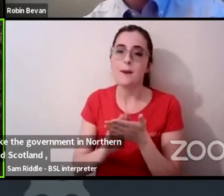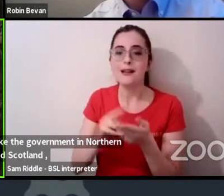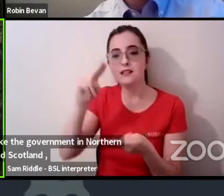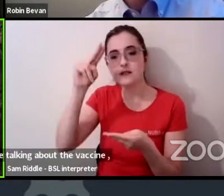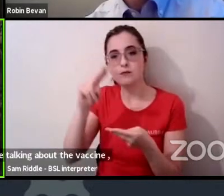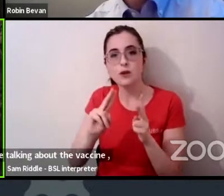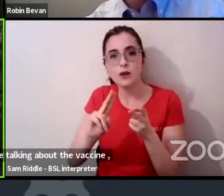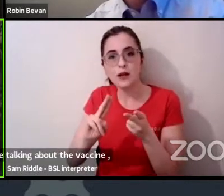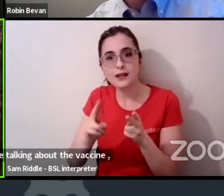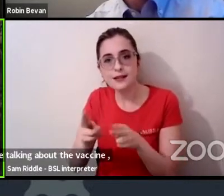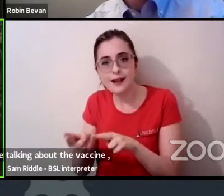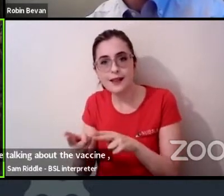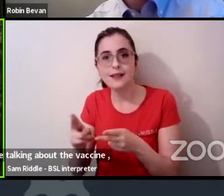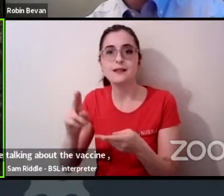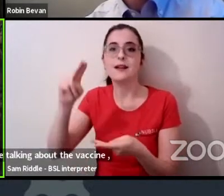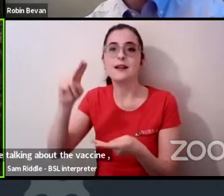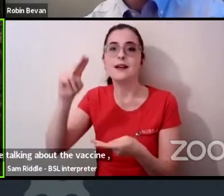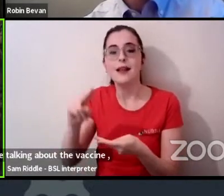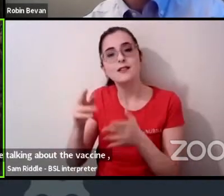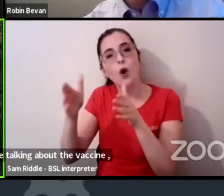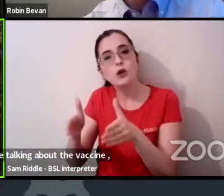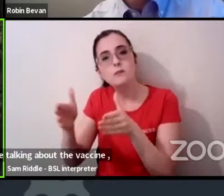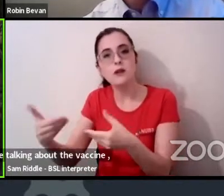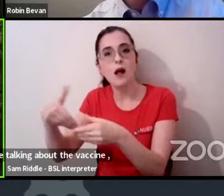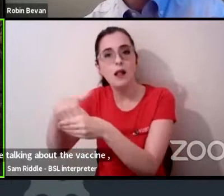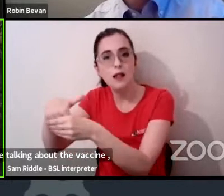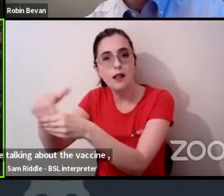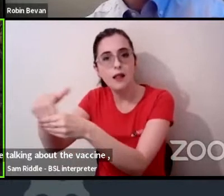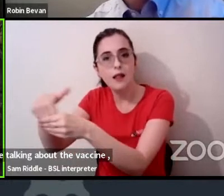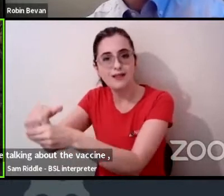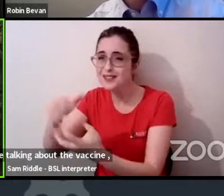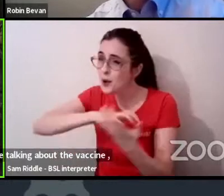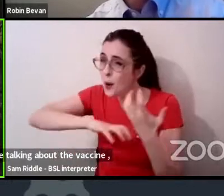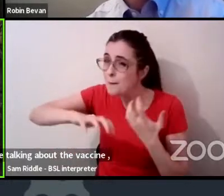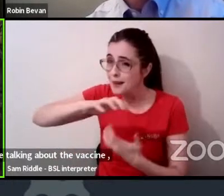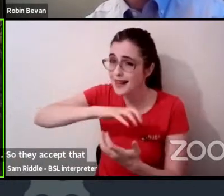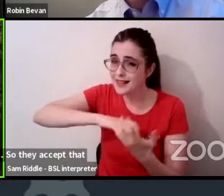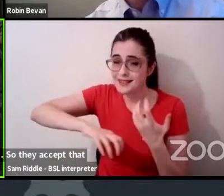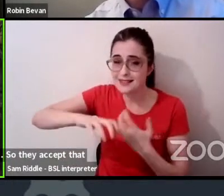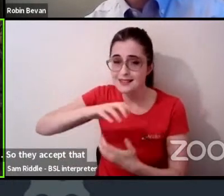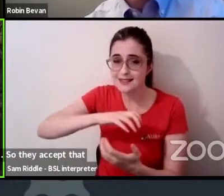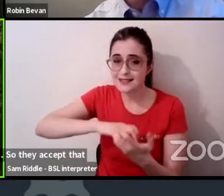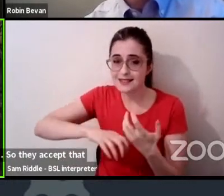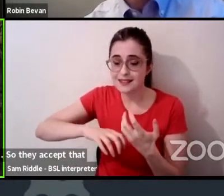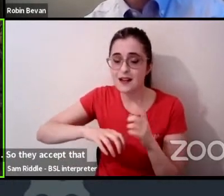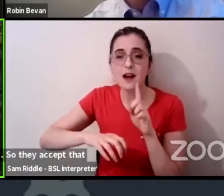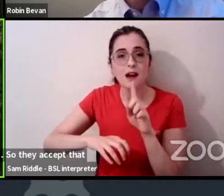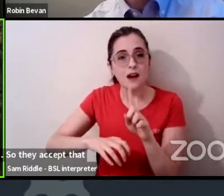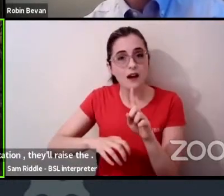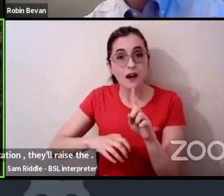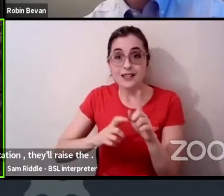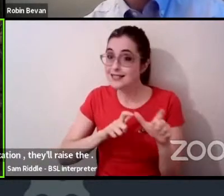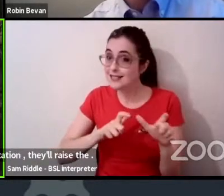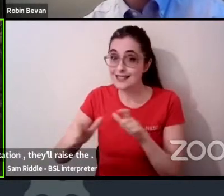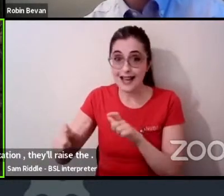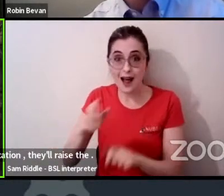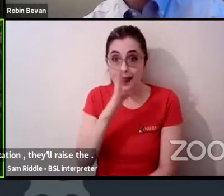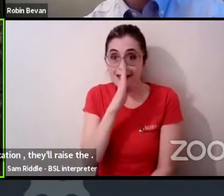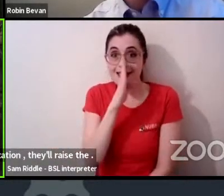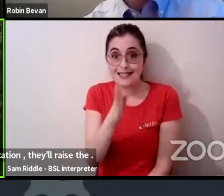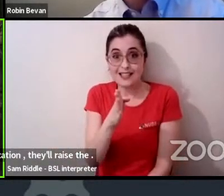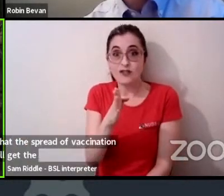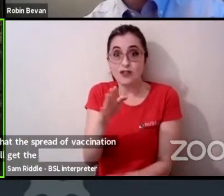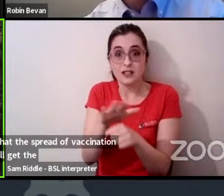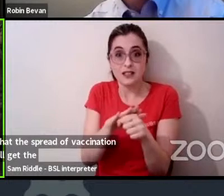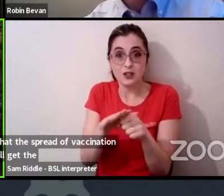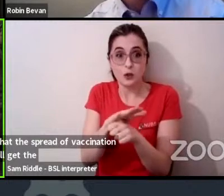That situation is complex. Now, none of that about complexity is not to say that the situation is not very serious, and all